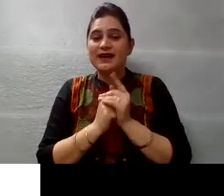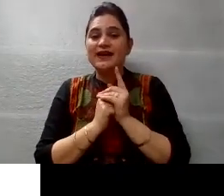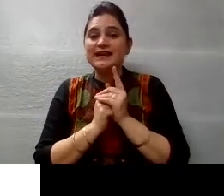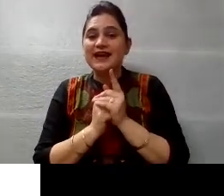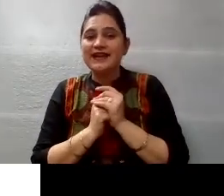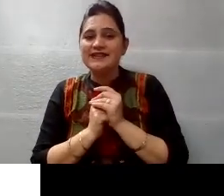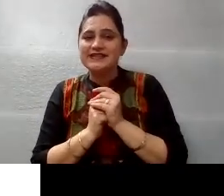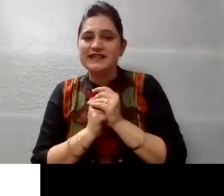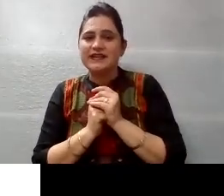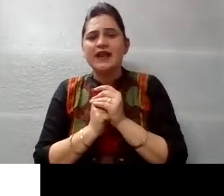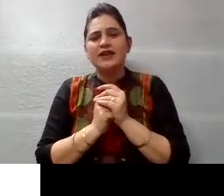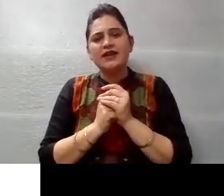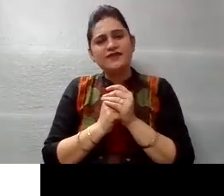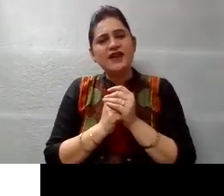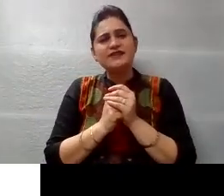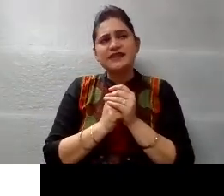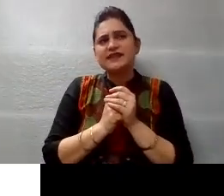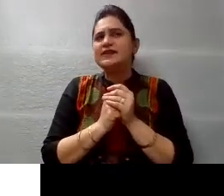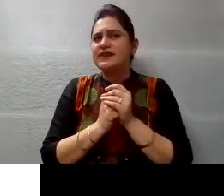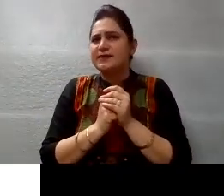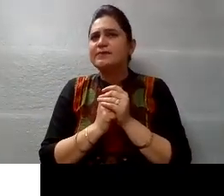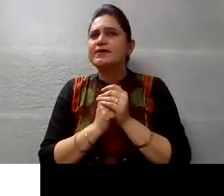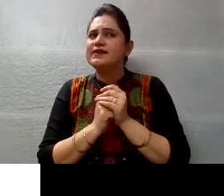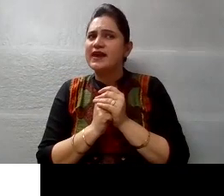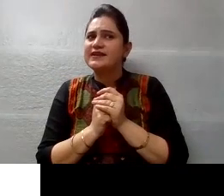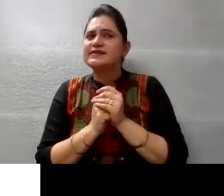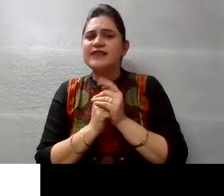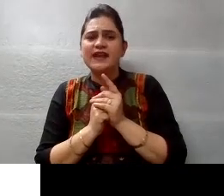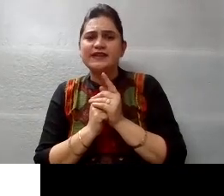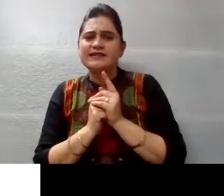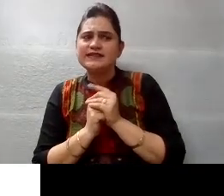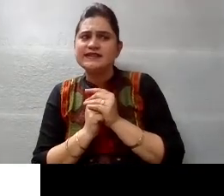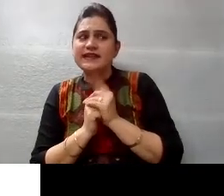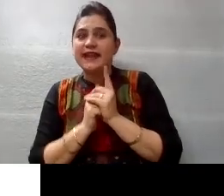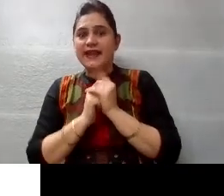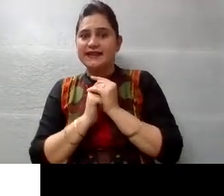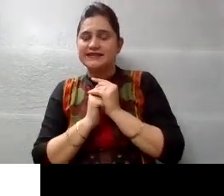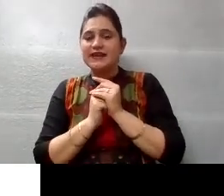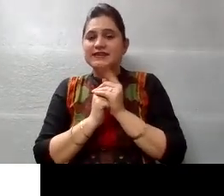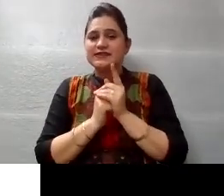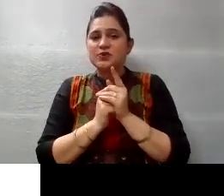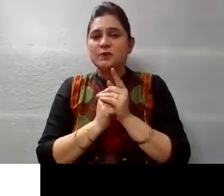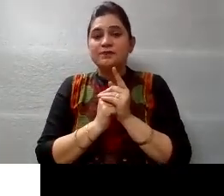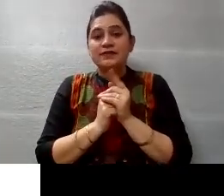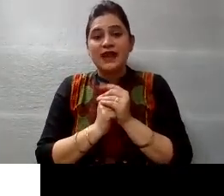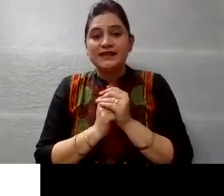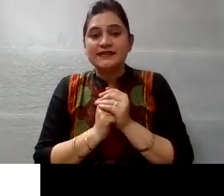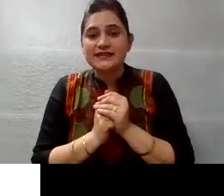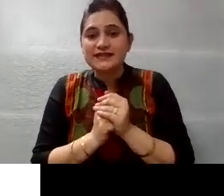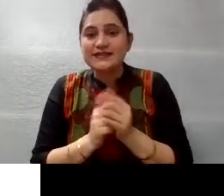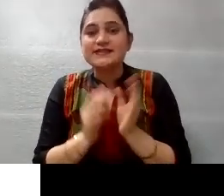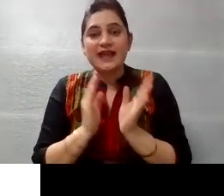number 90. Now if I say the number 98. So